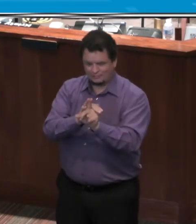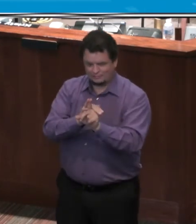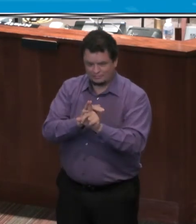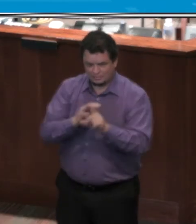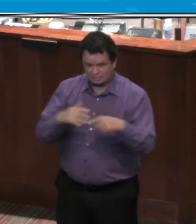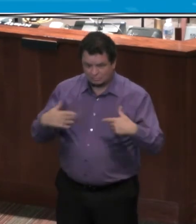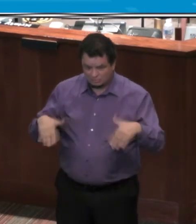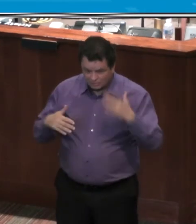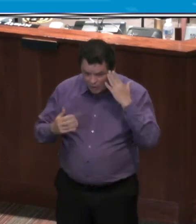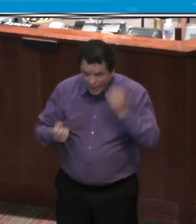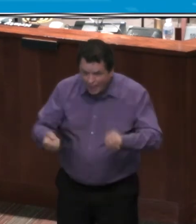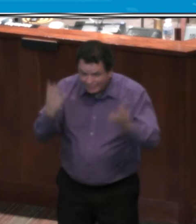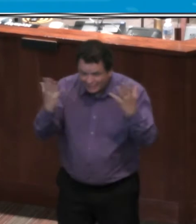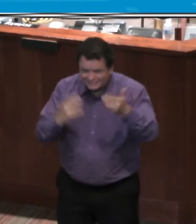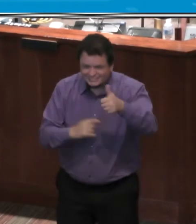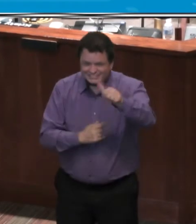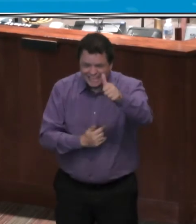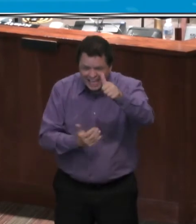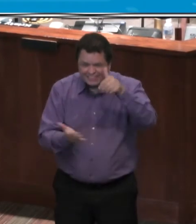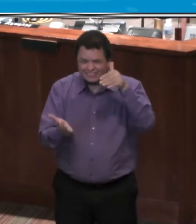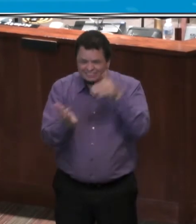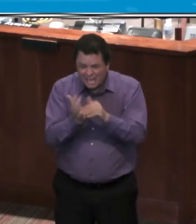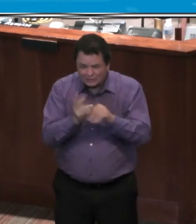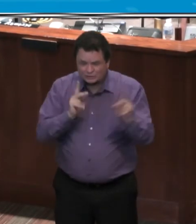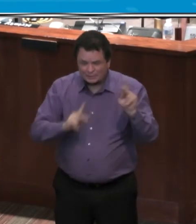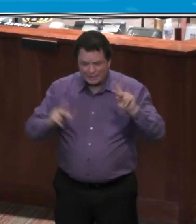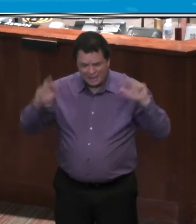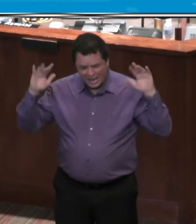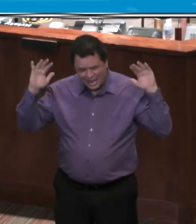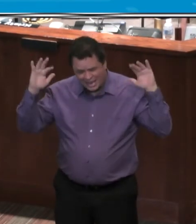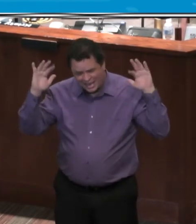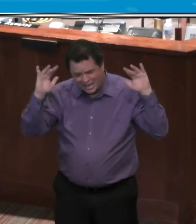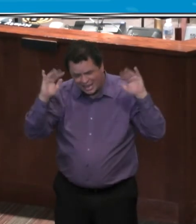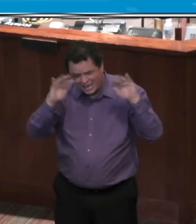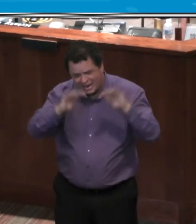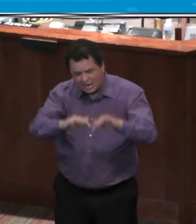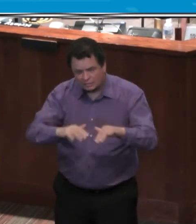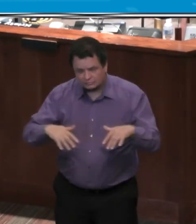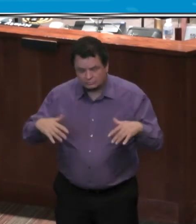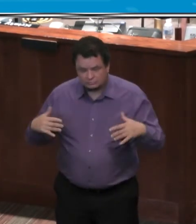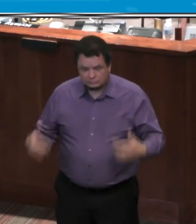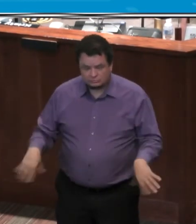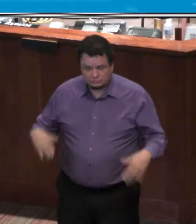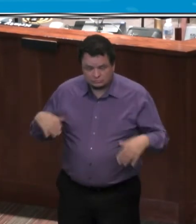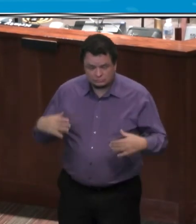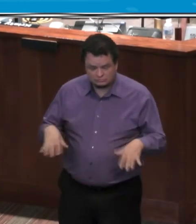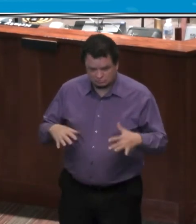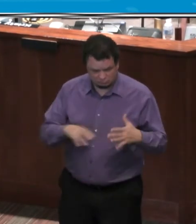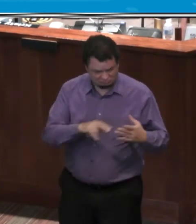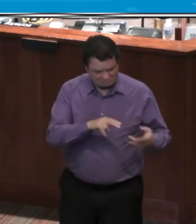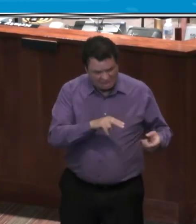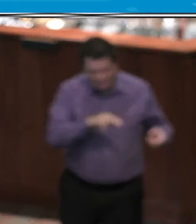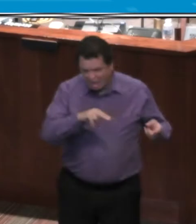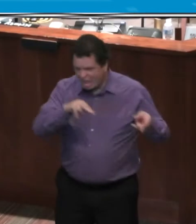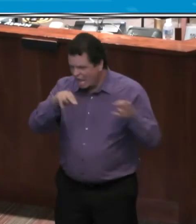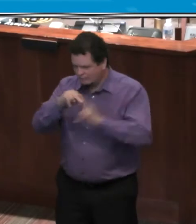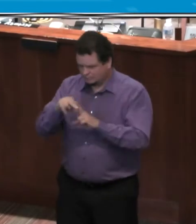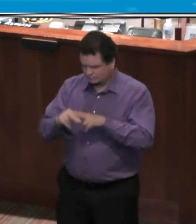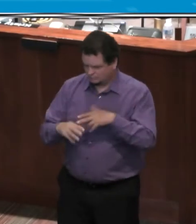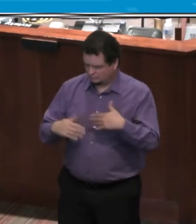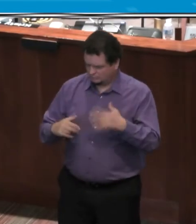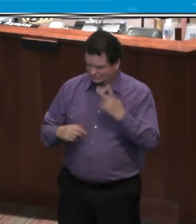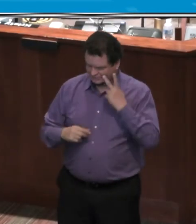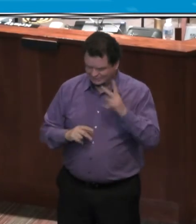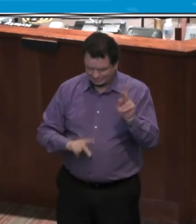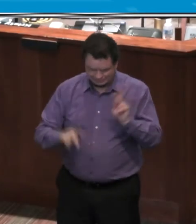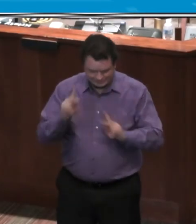the power of letting the community drive the initiatives, because we know where the people are. We know where the interests are.